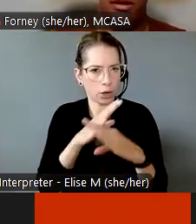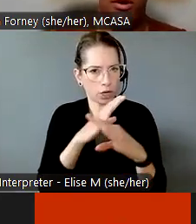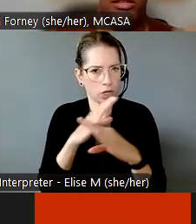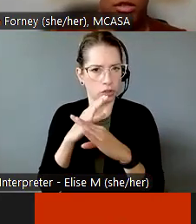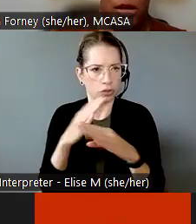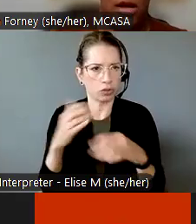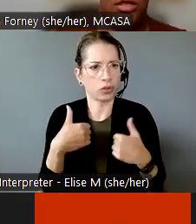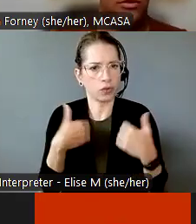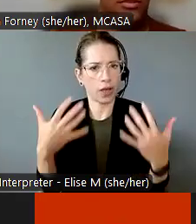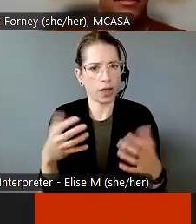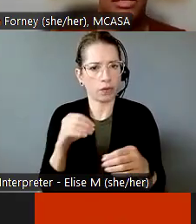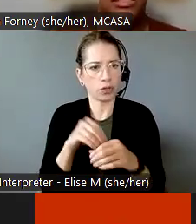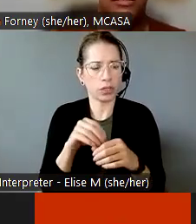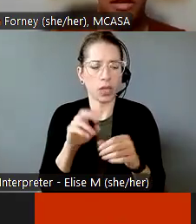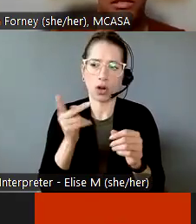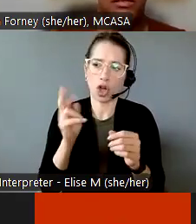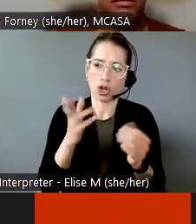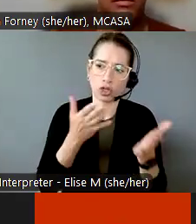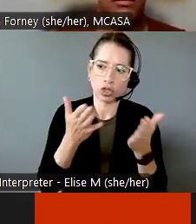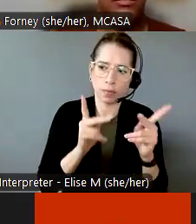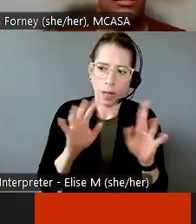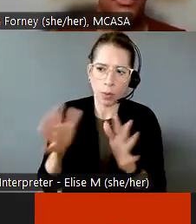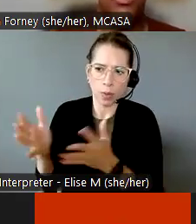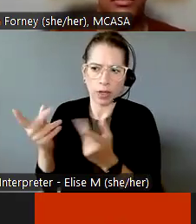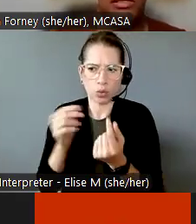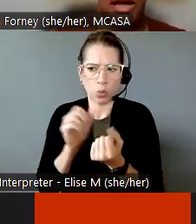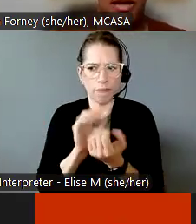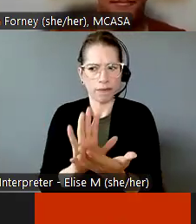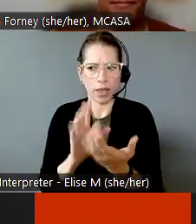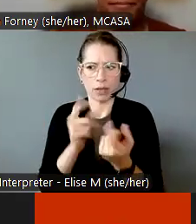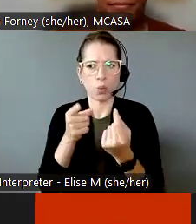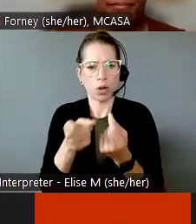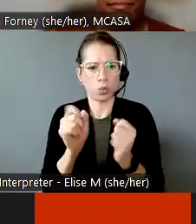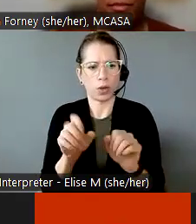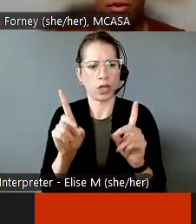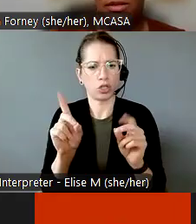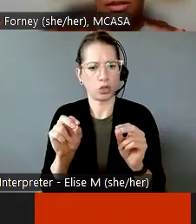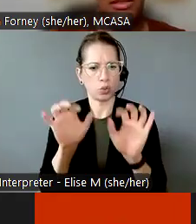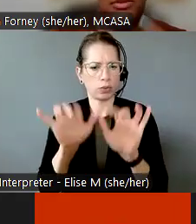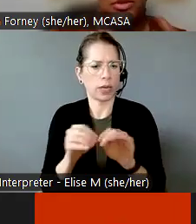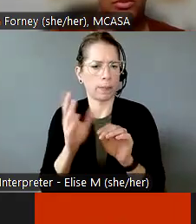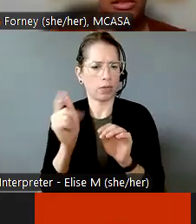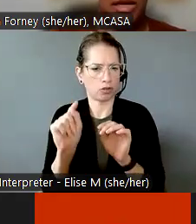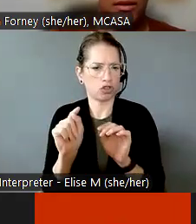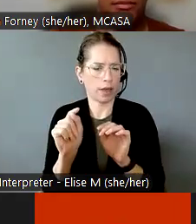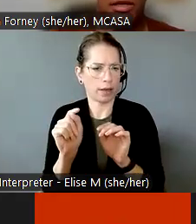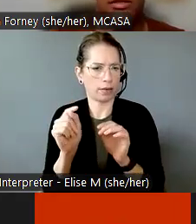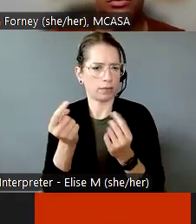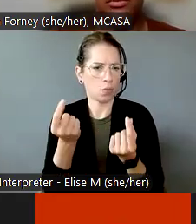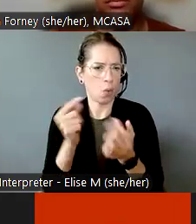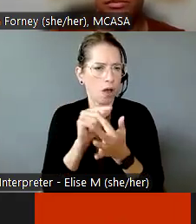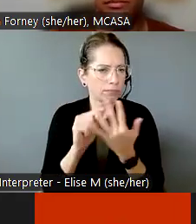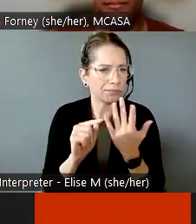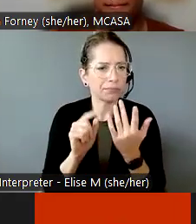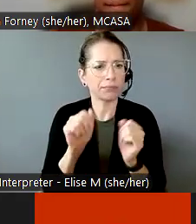incarcerated or underserved populations face? Let me know in the chat. What are some steps you can take? What can